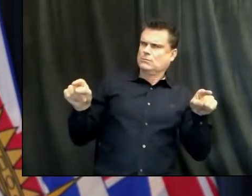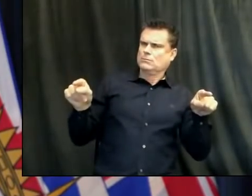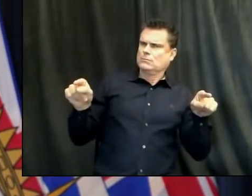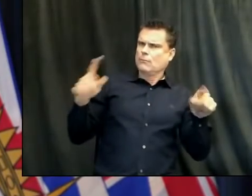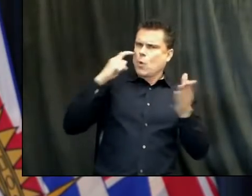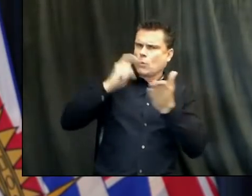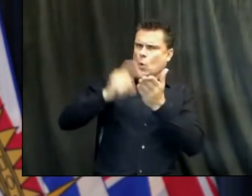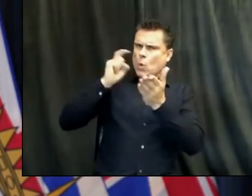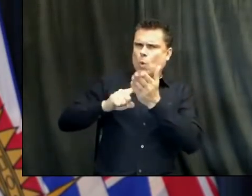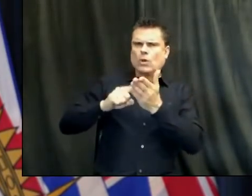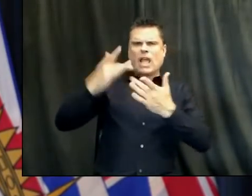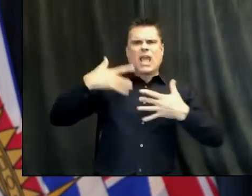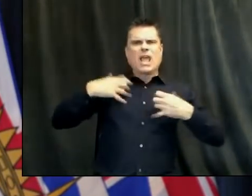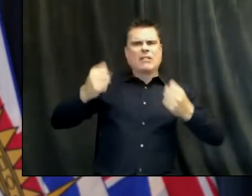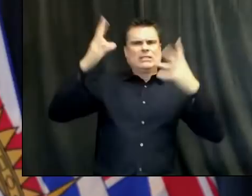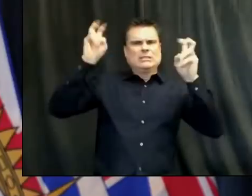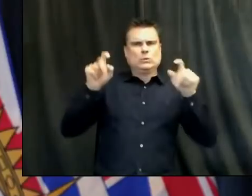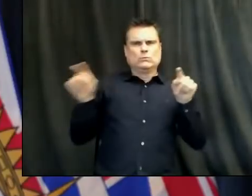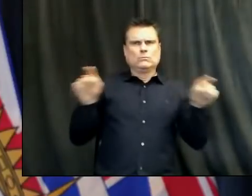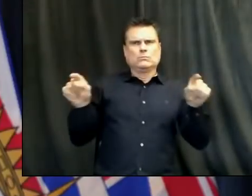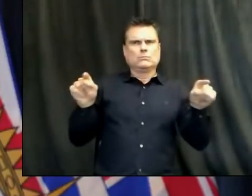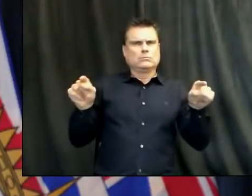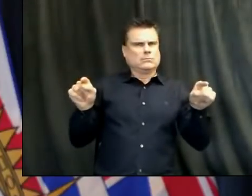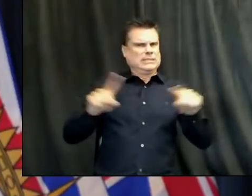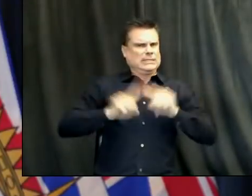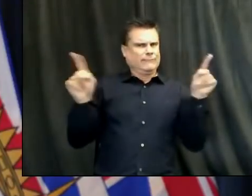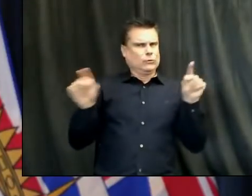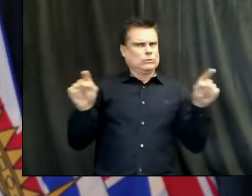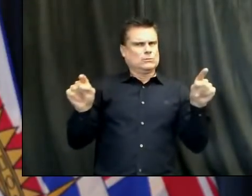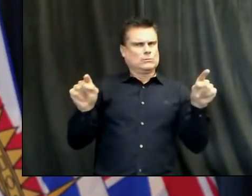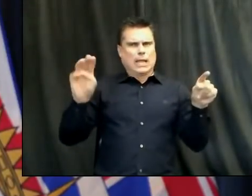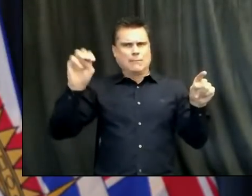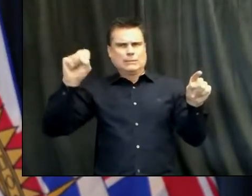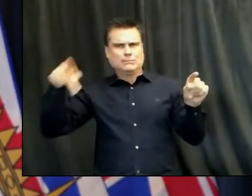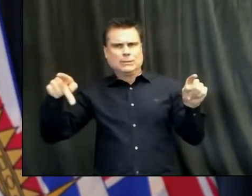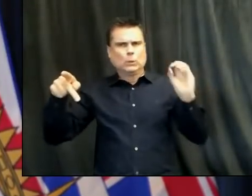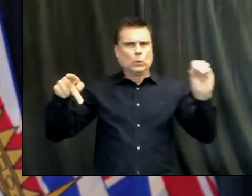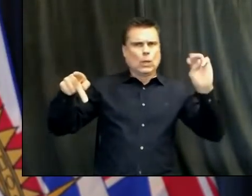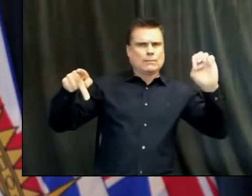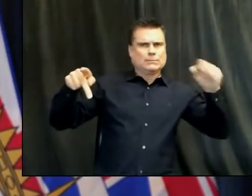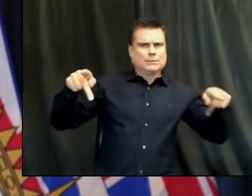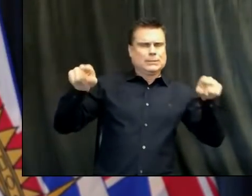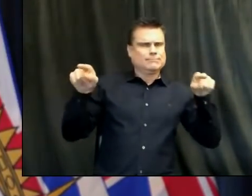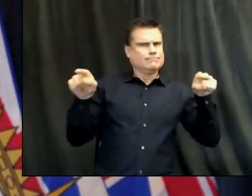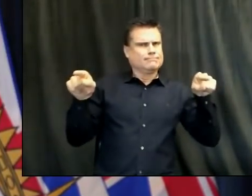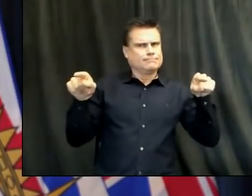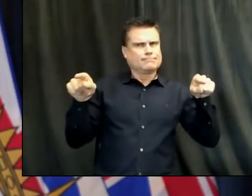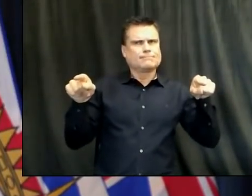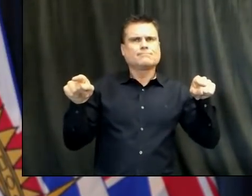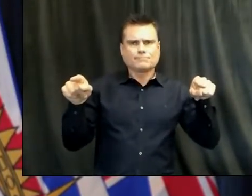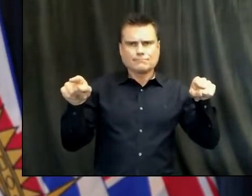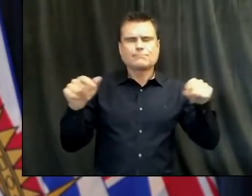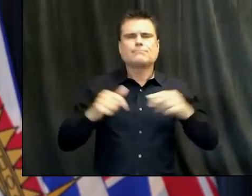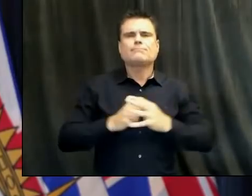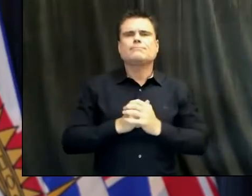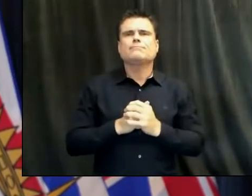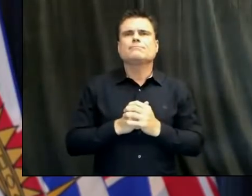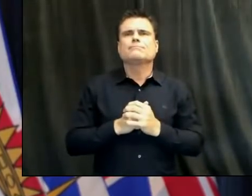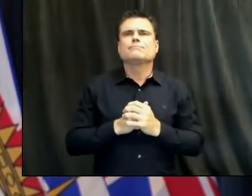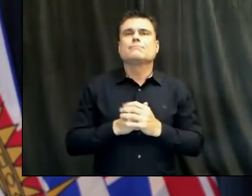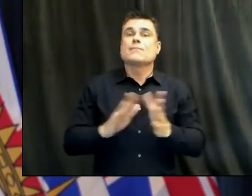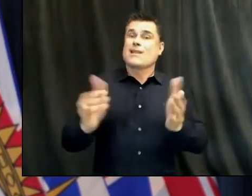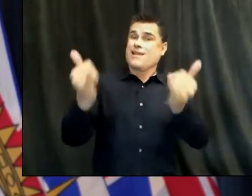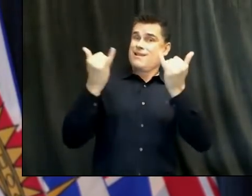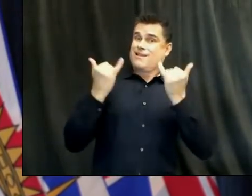groups has been considerable. And now we're going to, with those getting tested